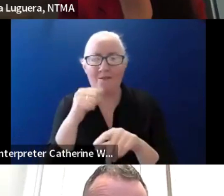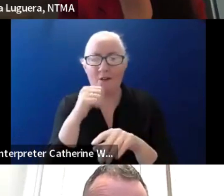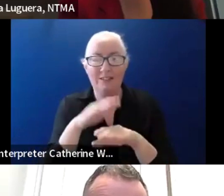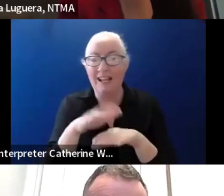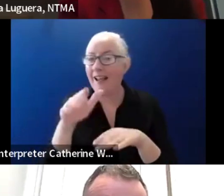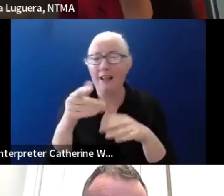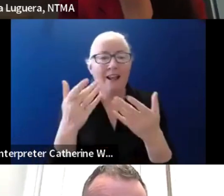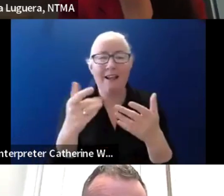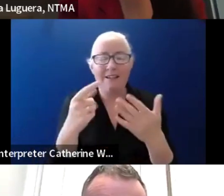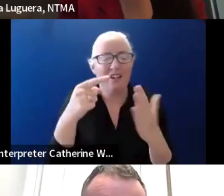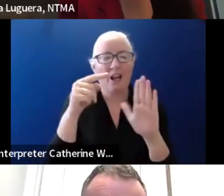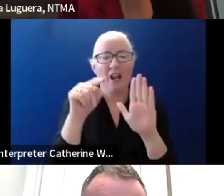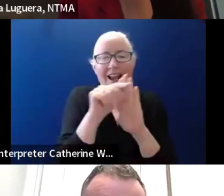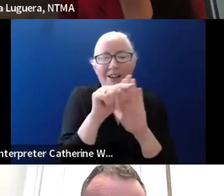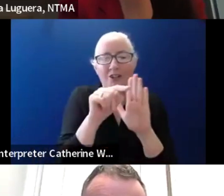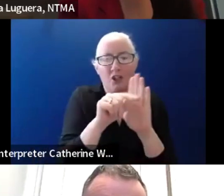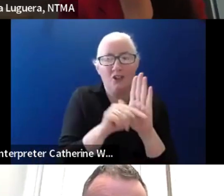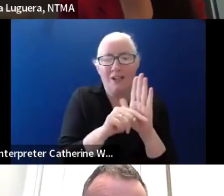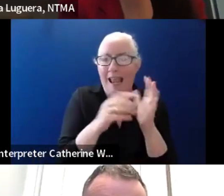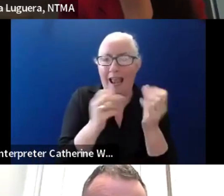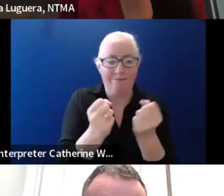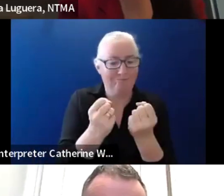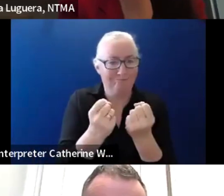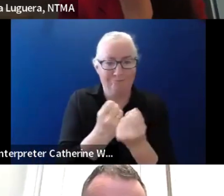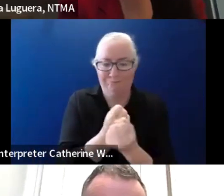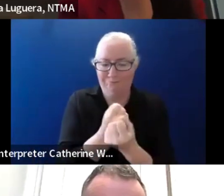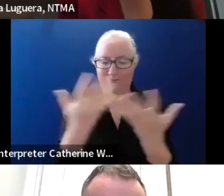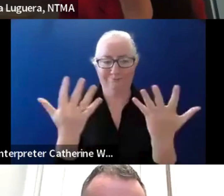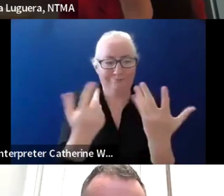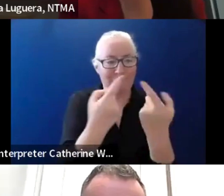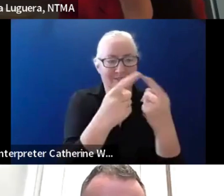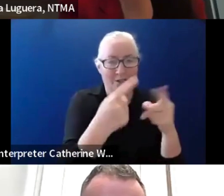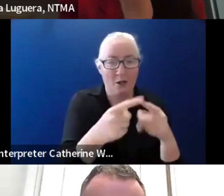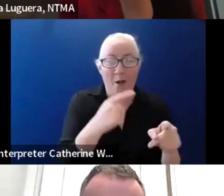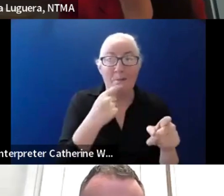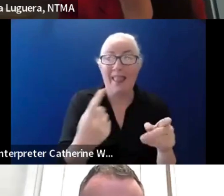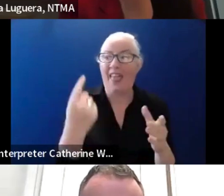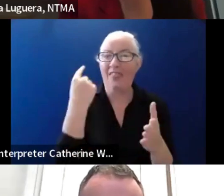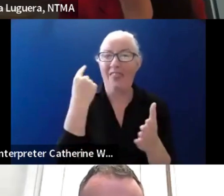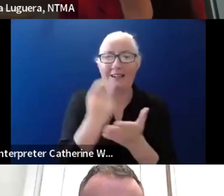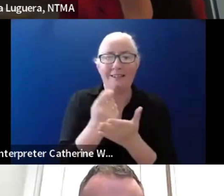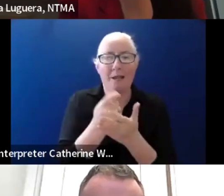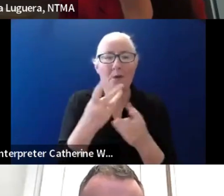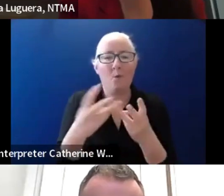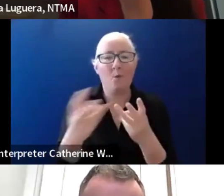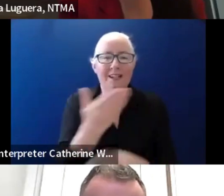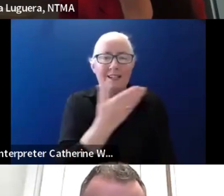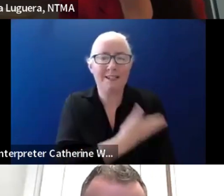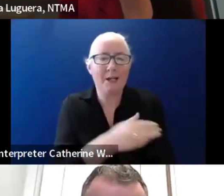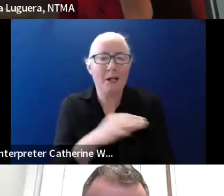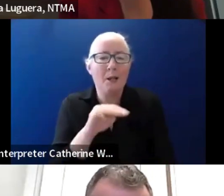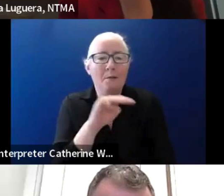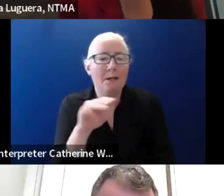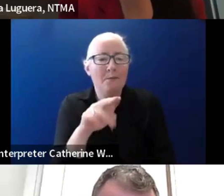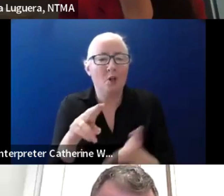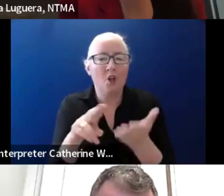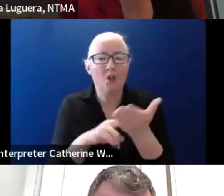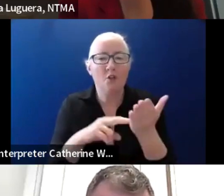Neurodivergent conditions, they take many forms, but at the time when this started, people were using